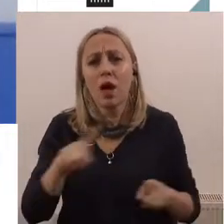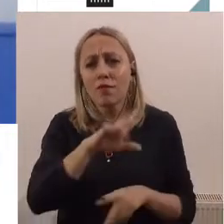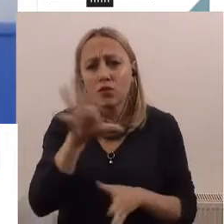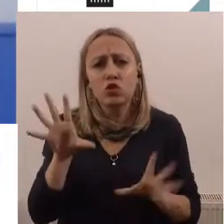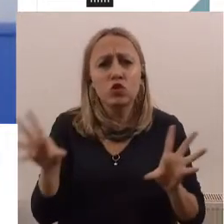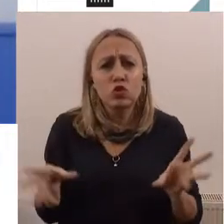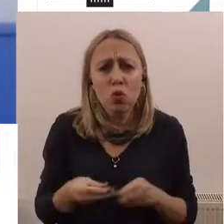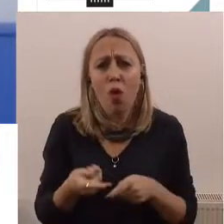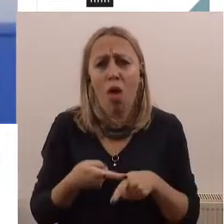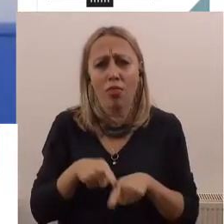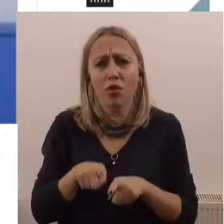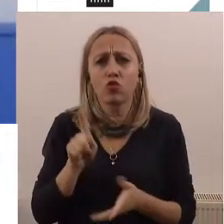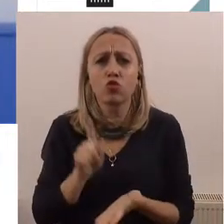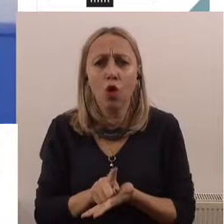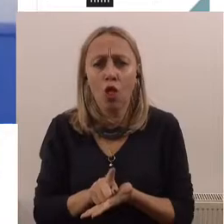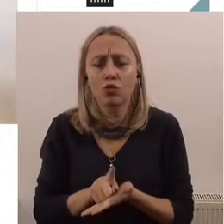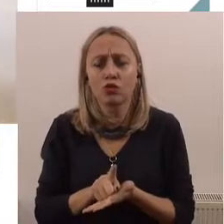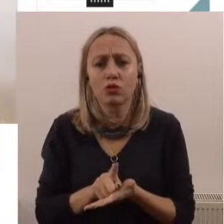everything should be